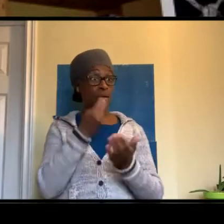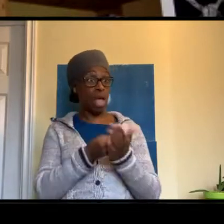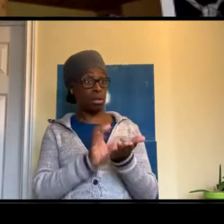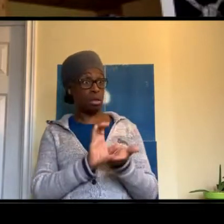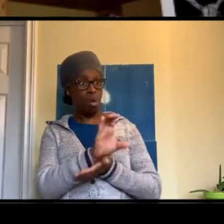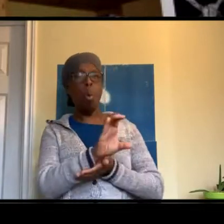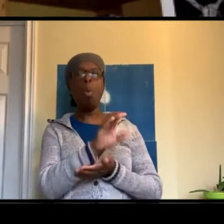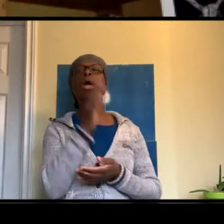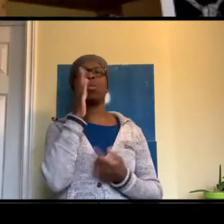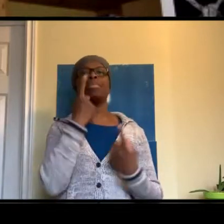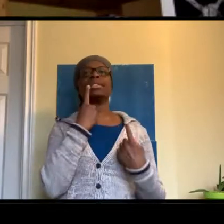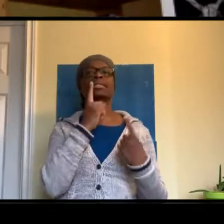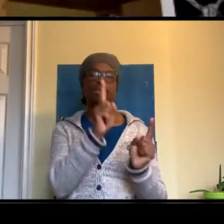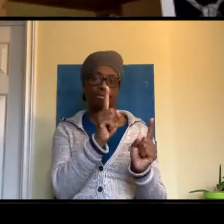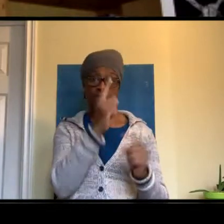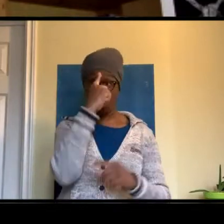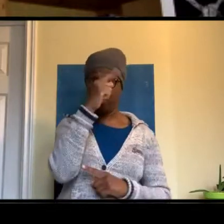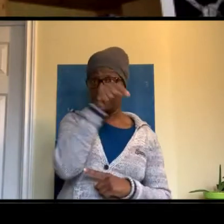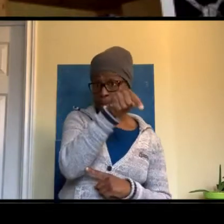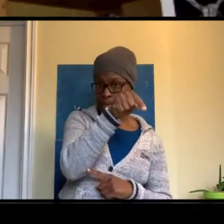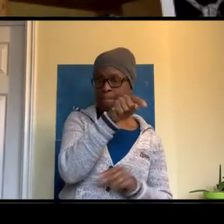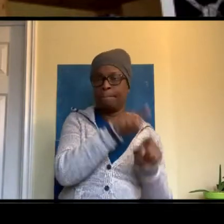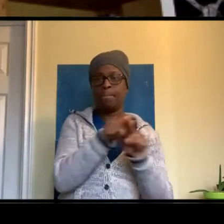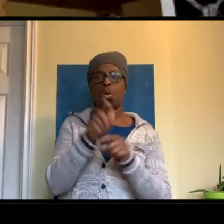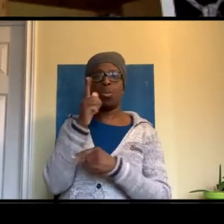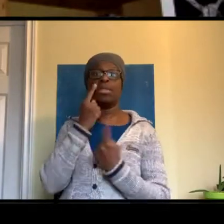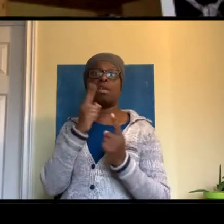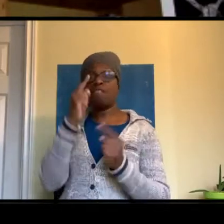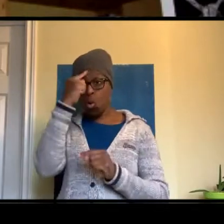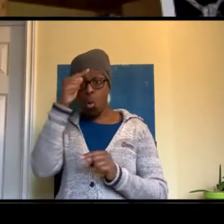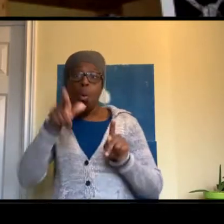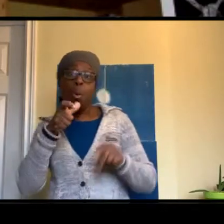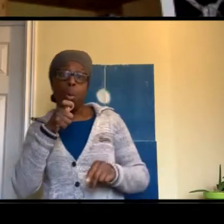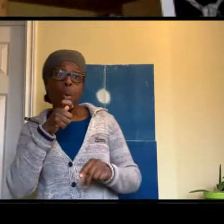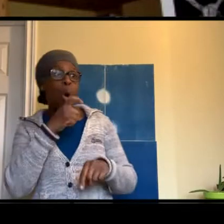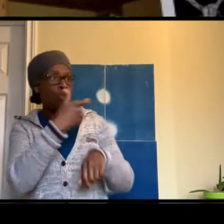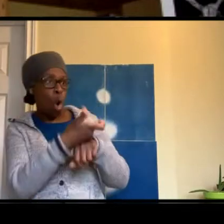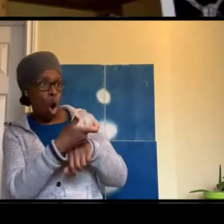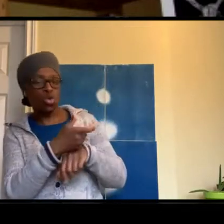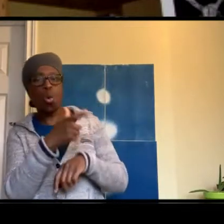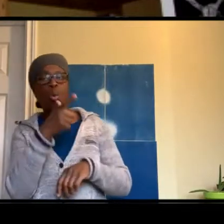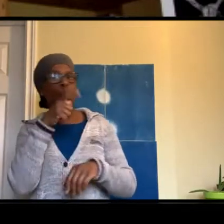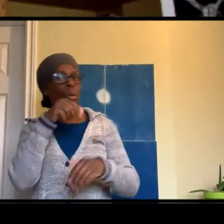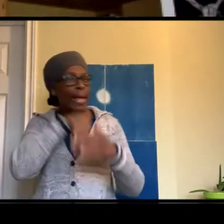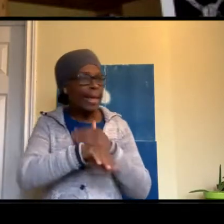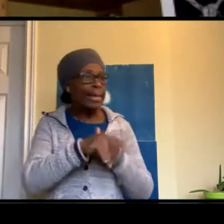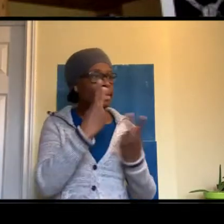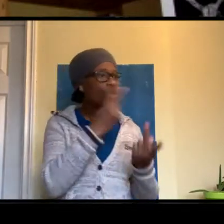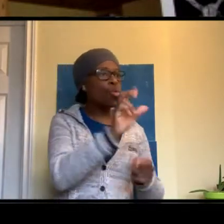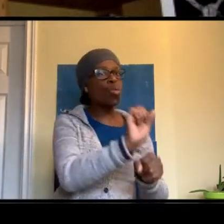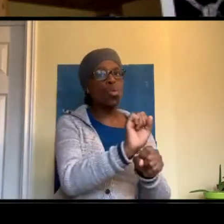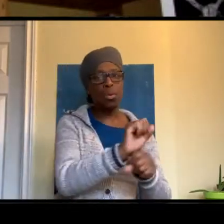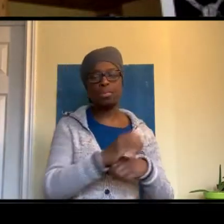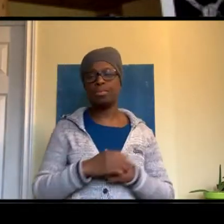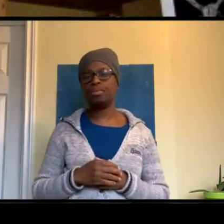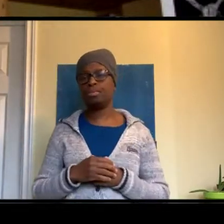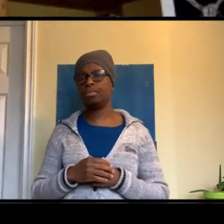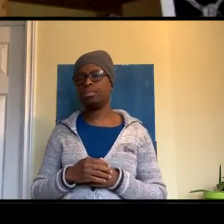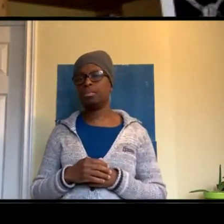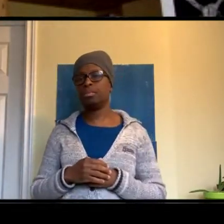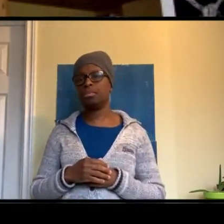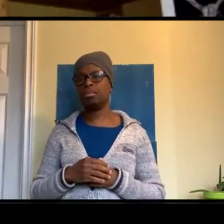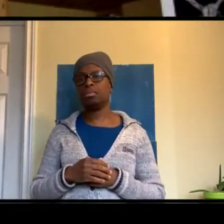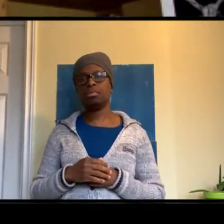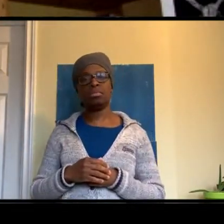for them and for the others who get to witness it. Mm-hmm. And I just think really asking yourself, you know, what do I bring